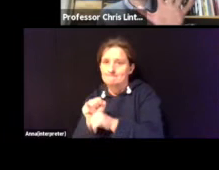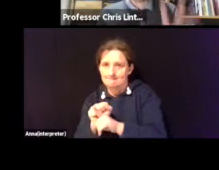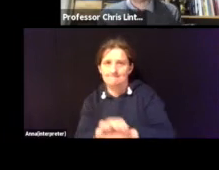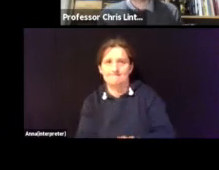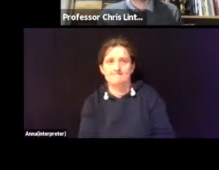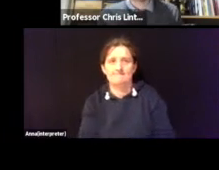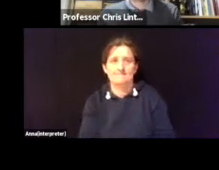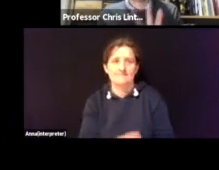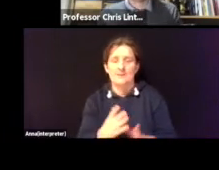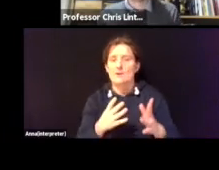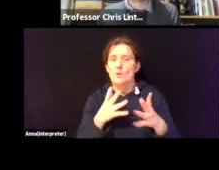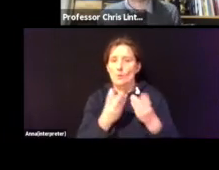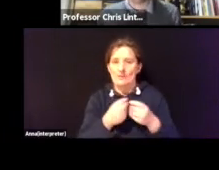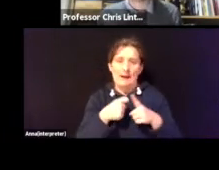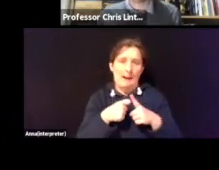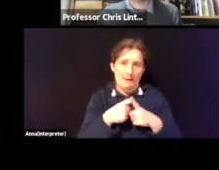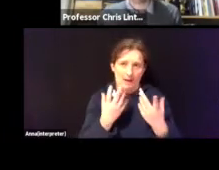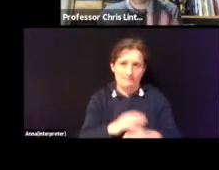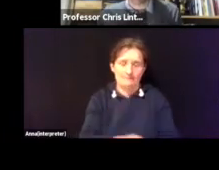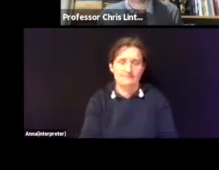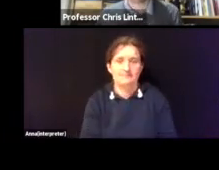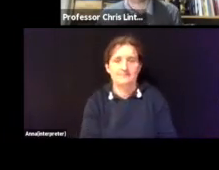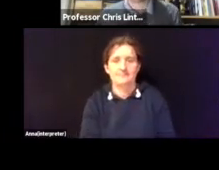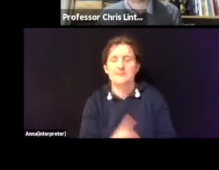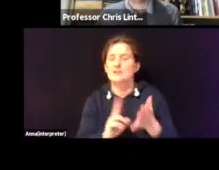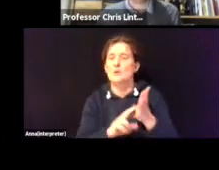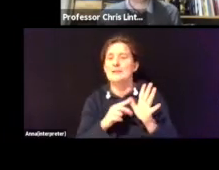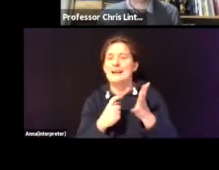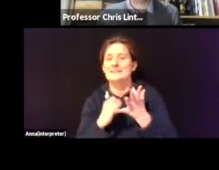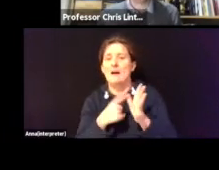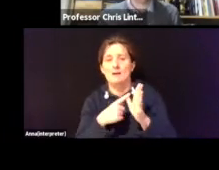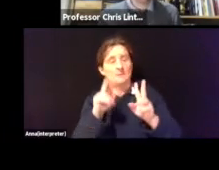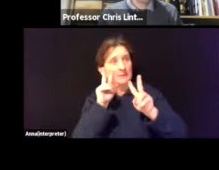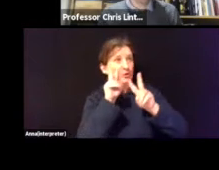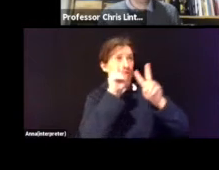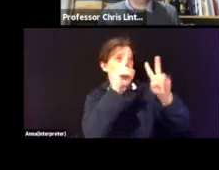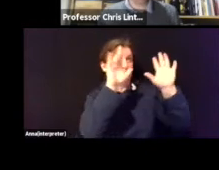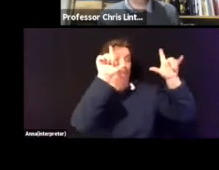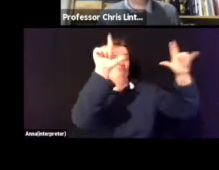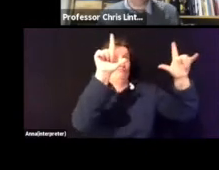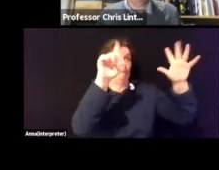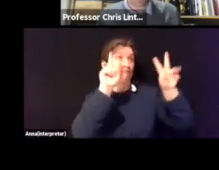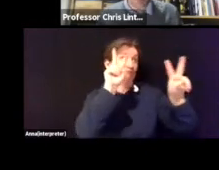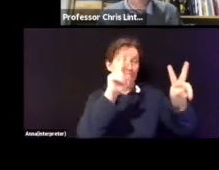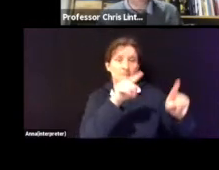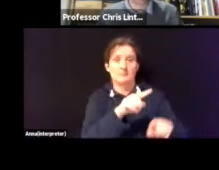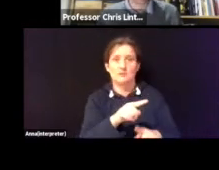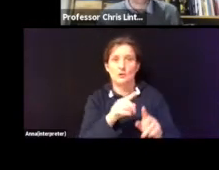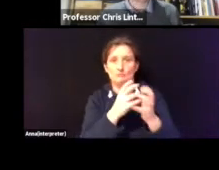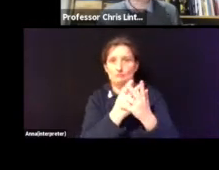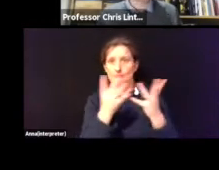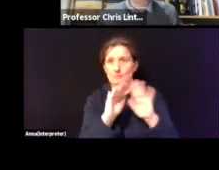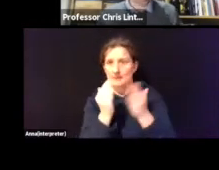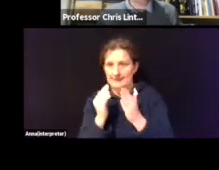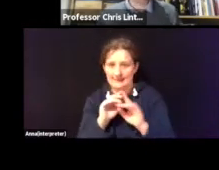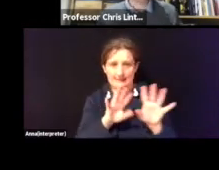by Kepler, which is this NASA mission that stared at one patch of sky for 3 years. Here they all are. You